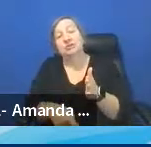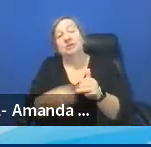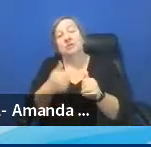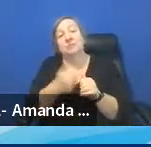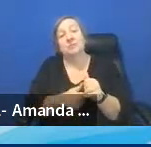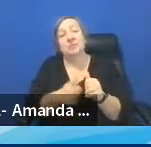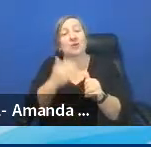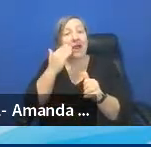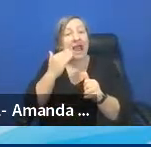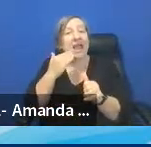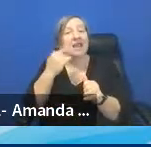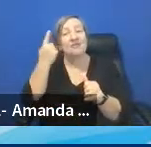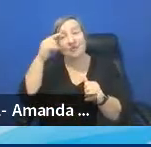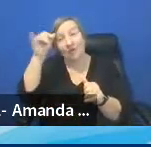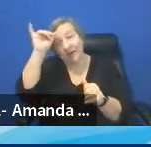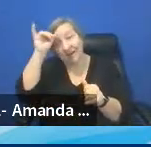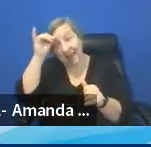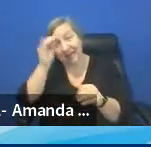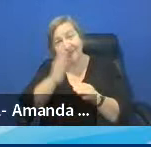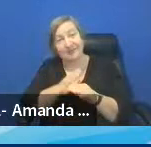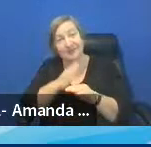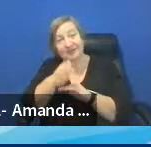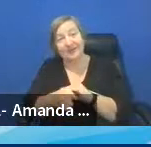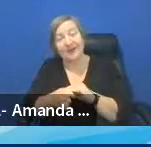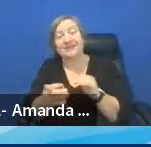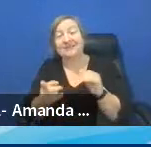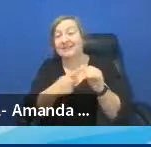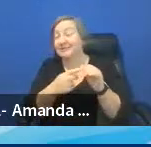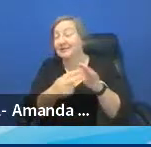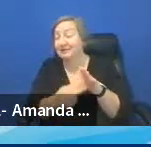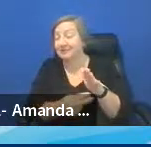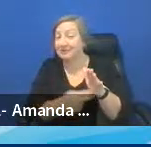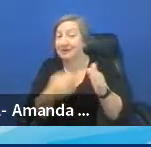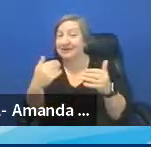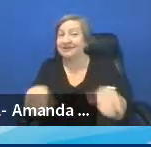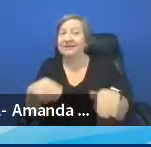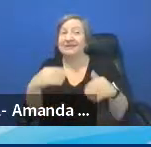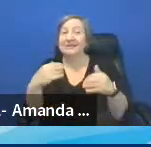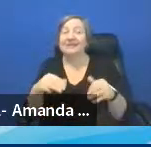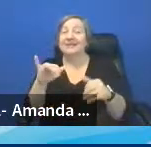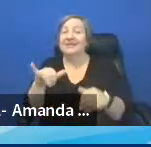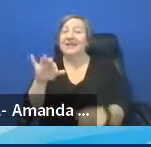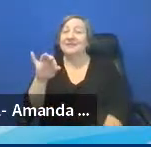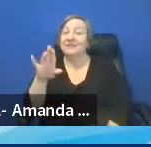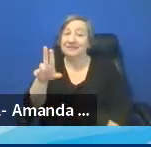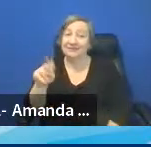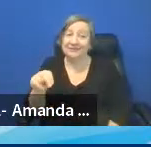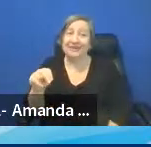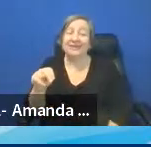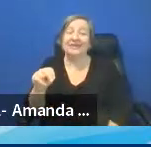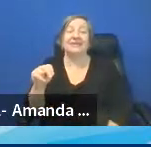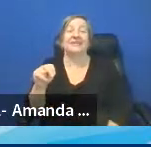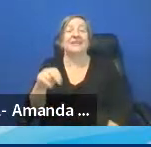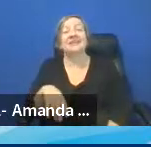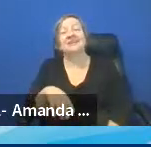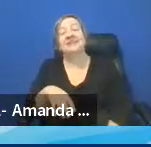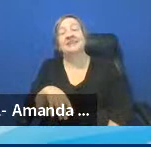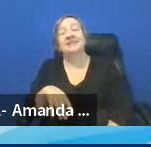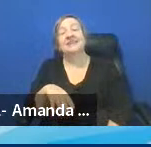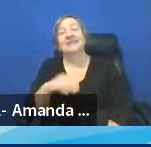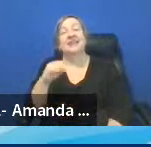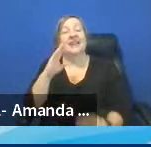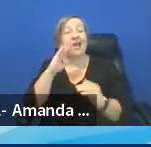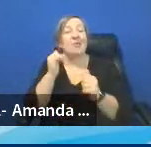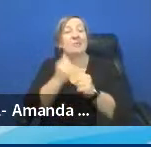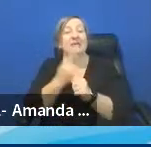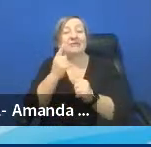for cows across the original bridge. So you did make it fun, and I hope